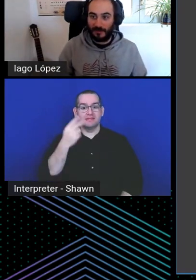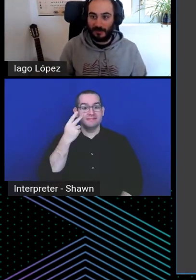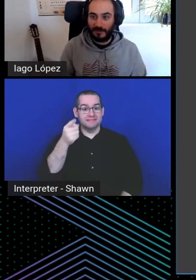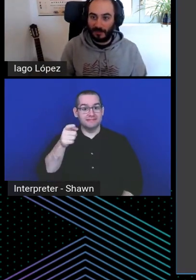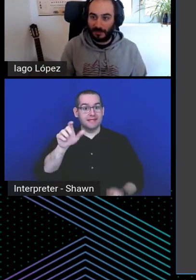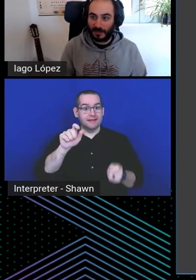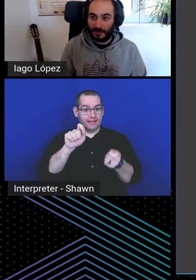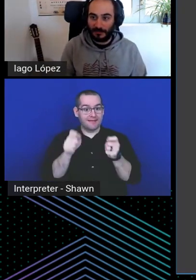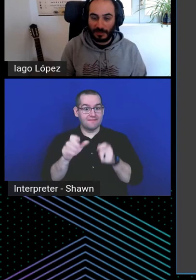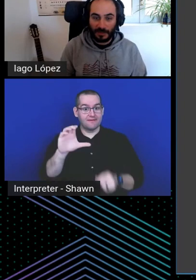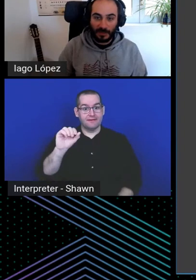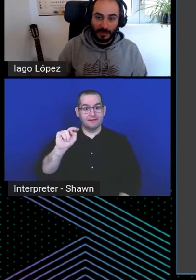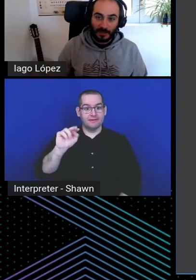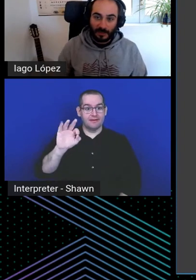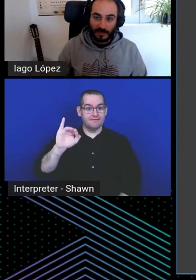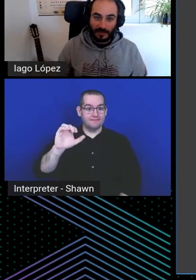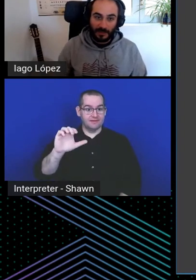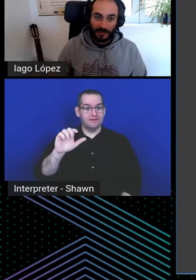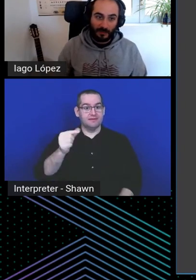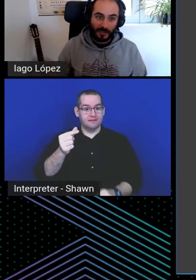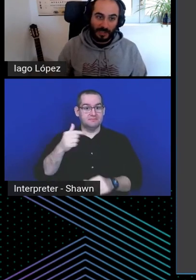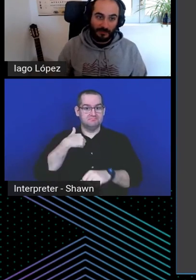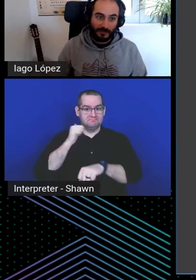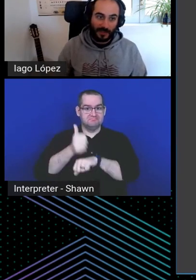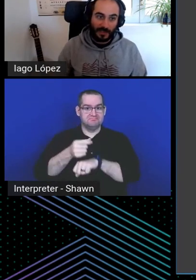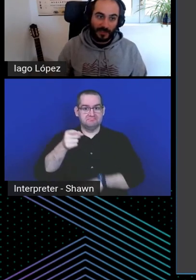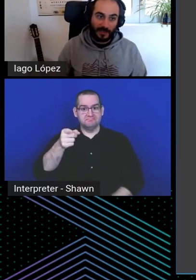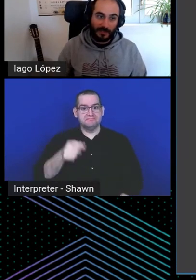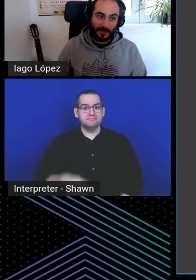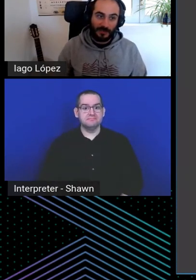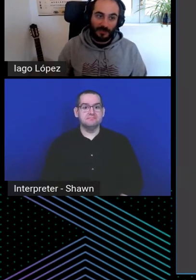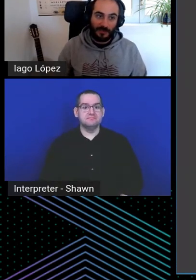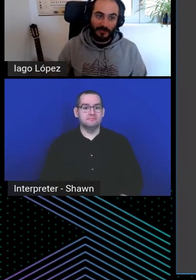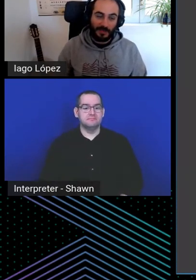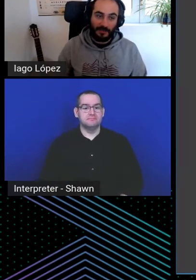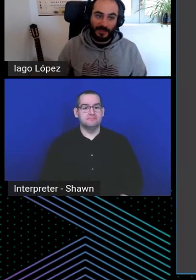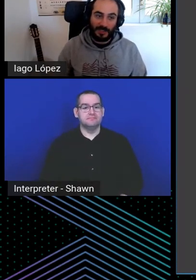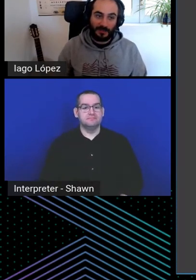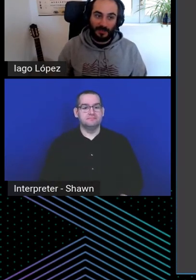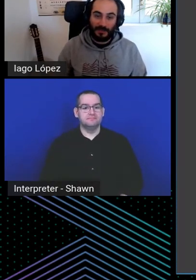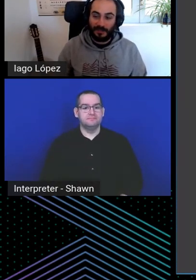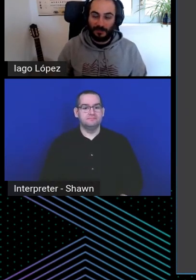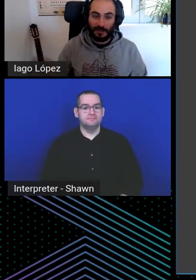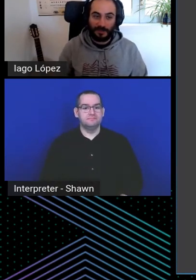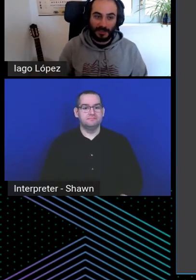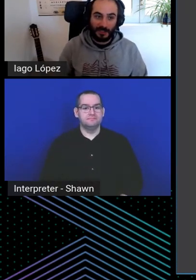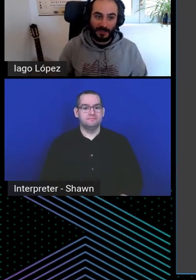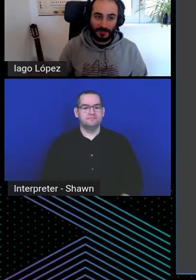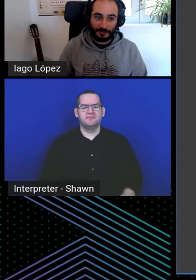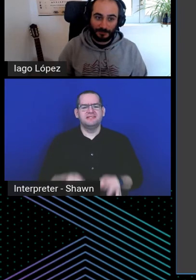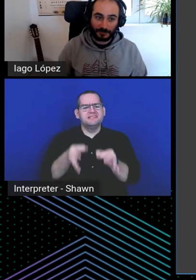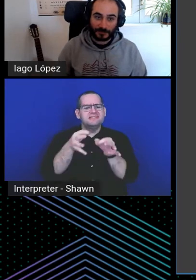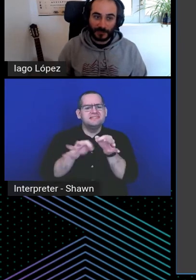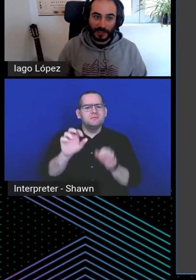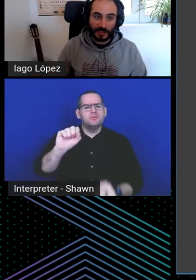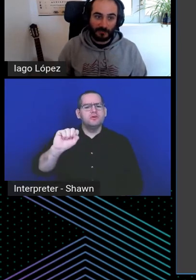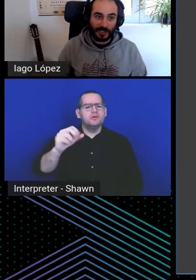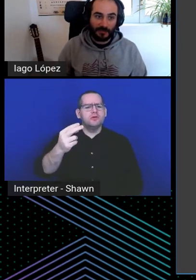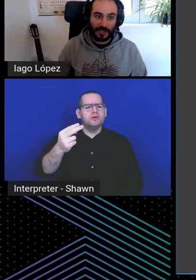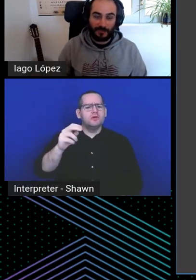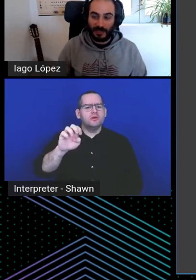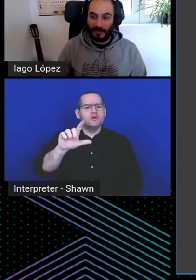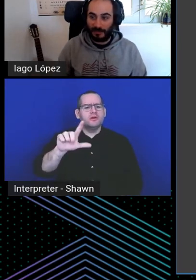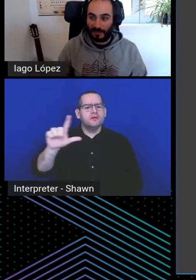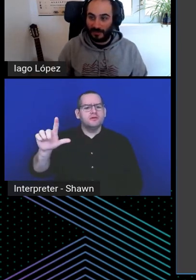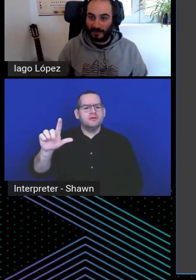to before in the talk. And then we have a simple shell script that deploys machines, and we